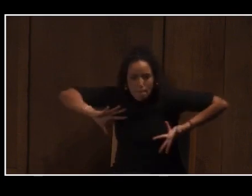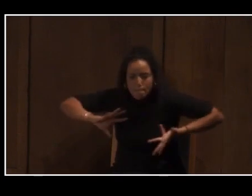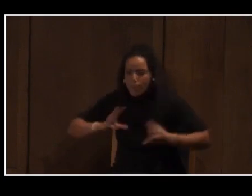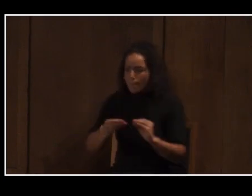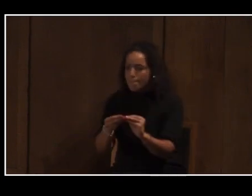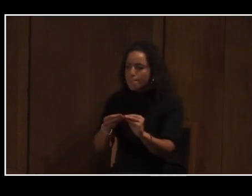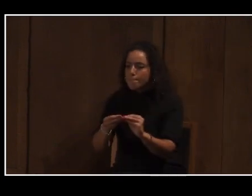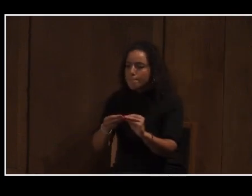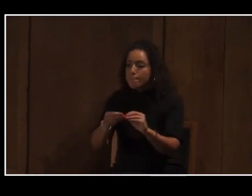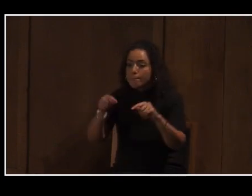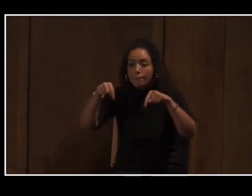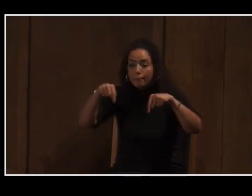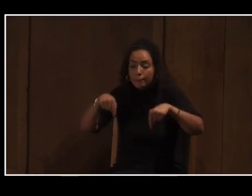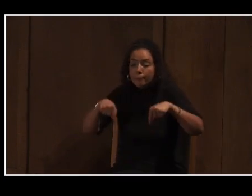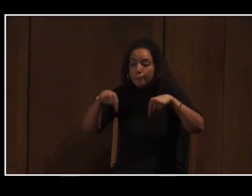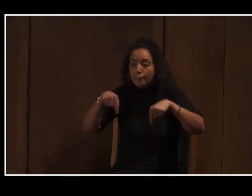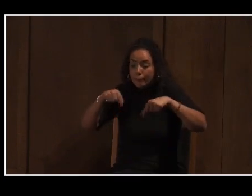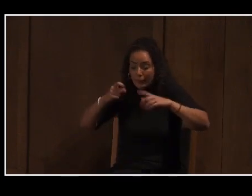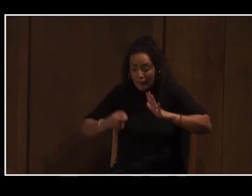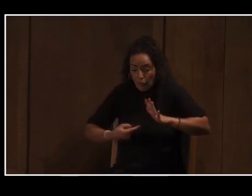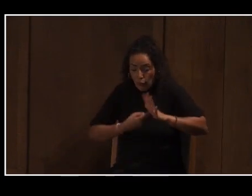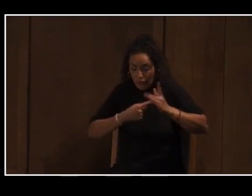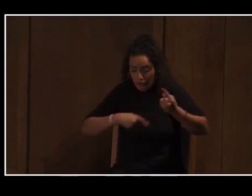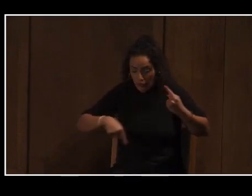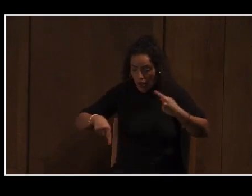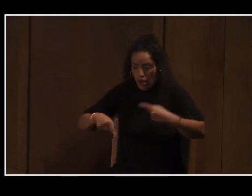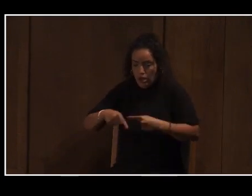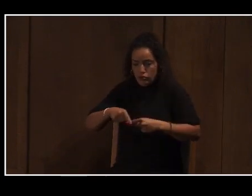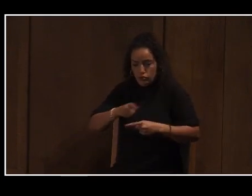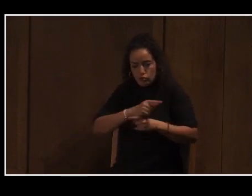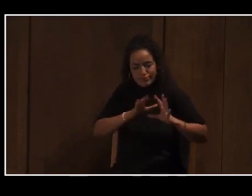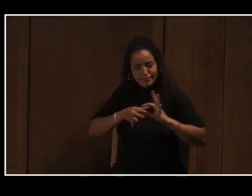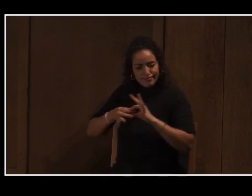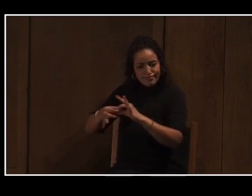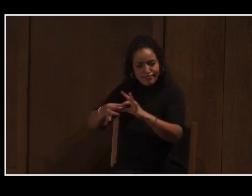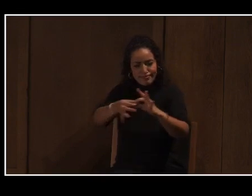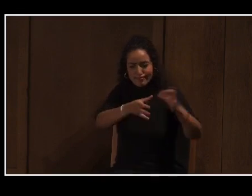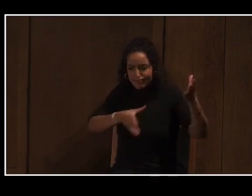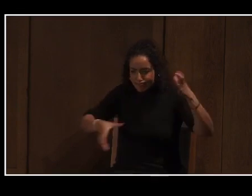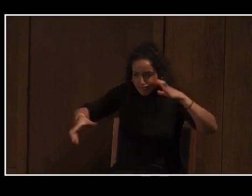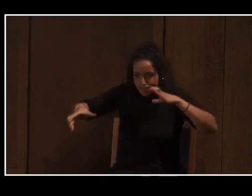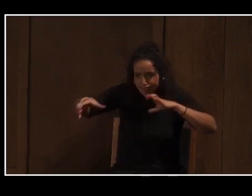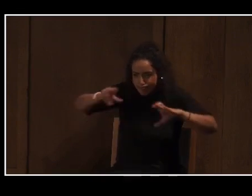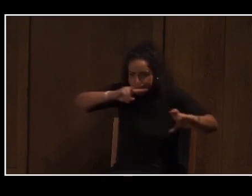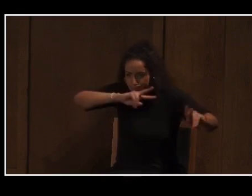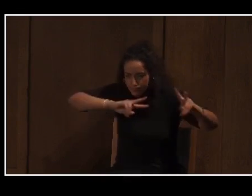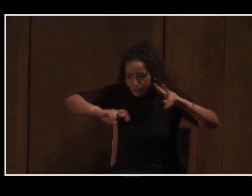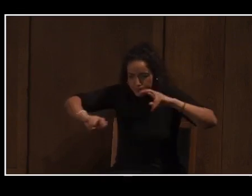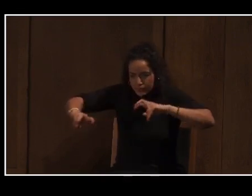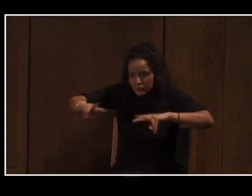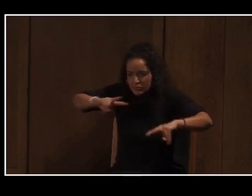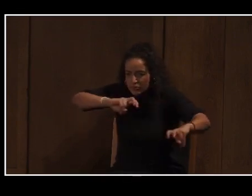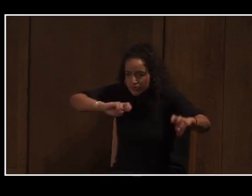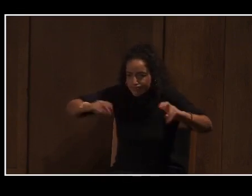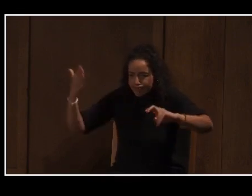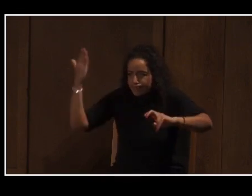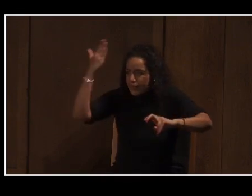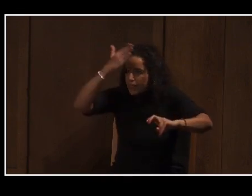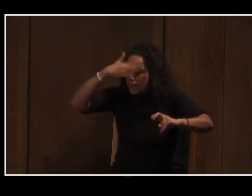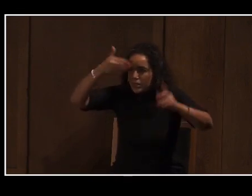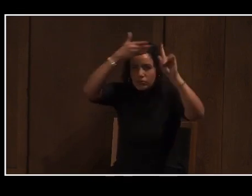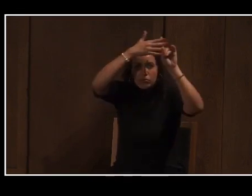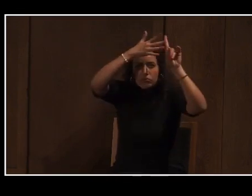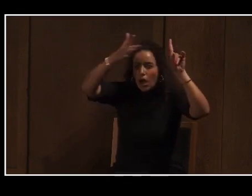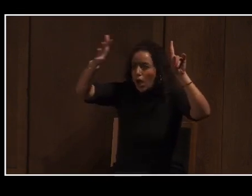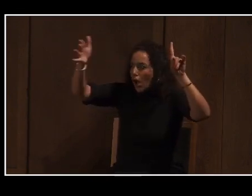for us to be willing to collectively experiment in wild, courageous imagination that goes beyond the certain, the known,